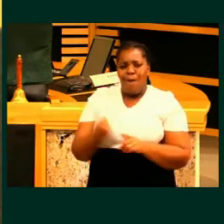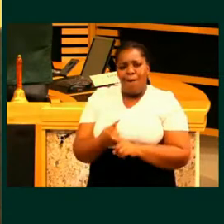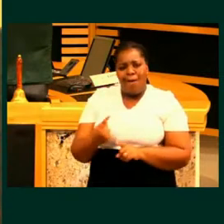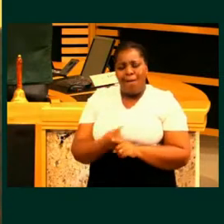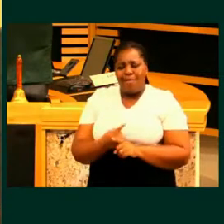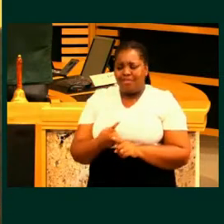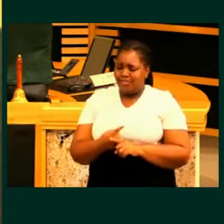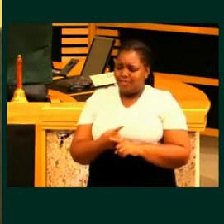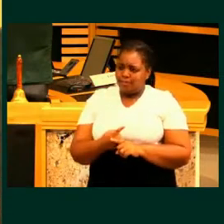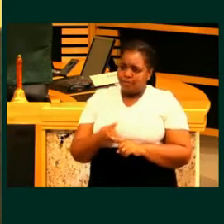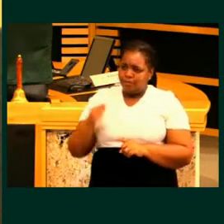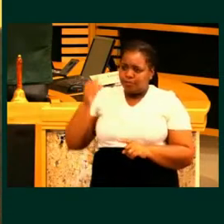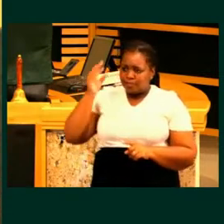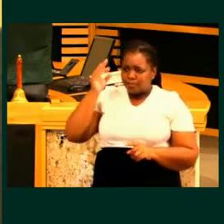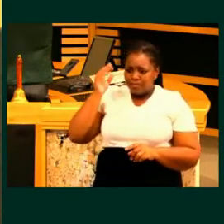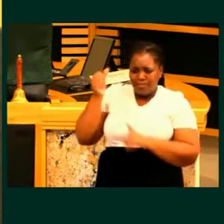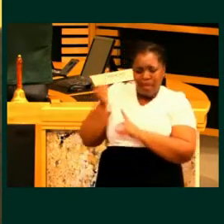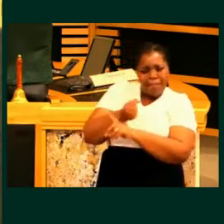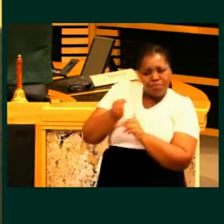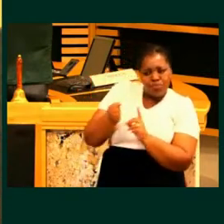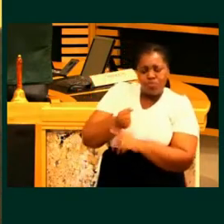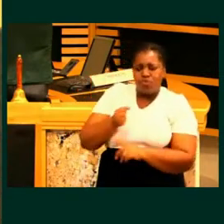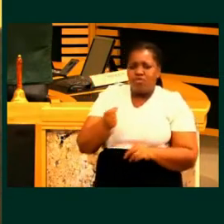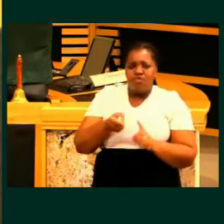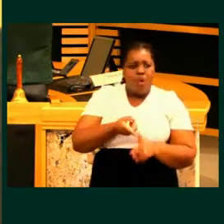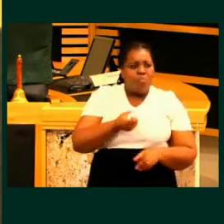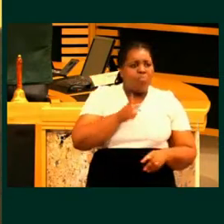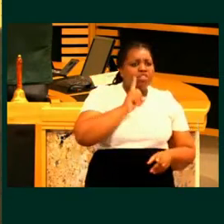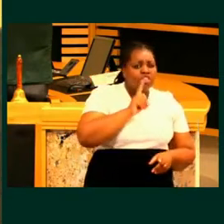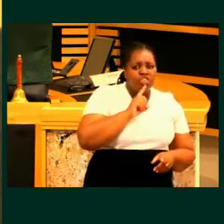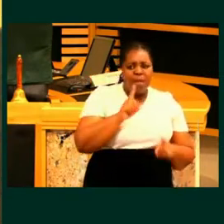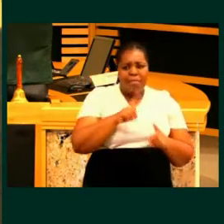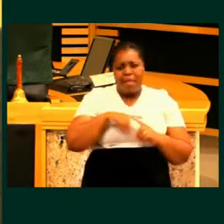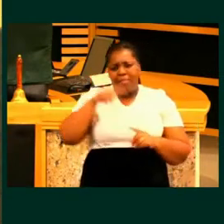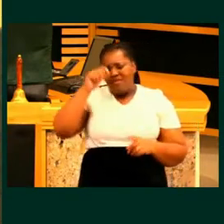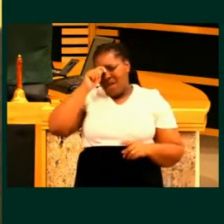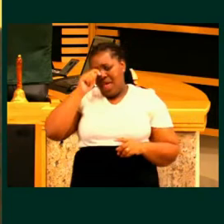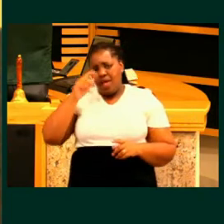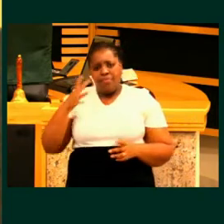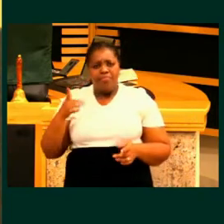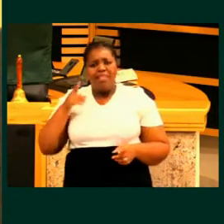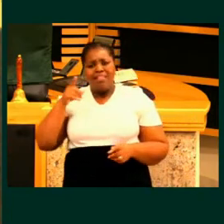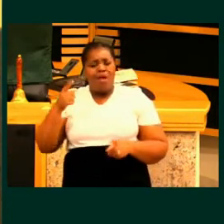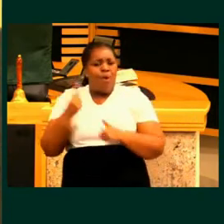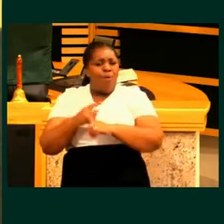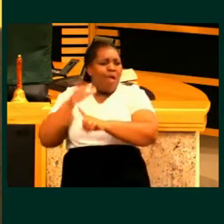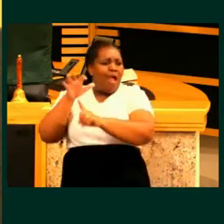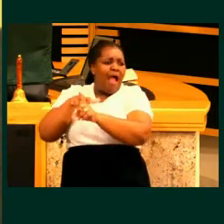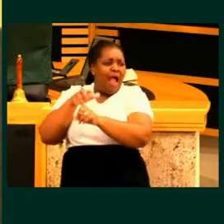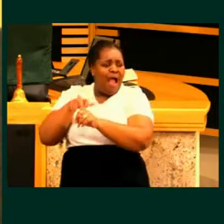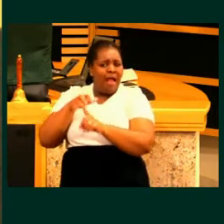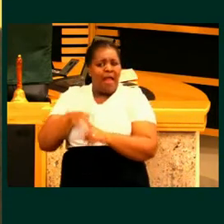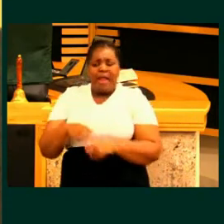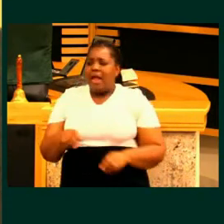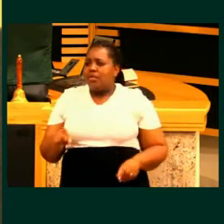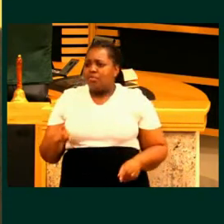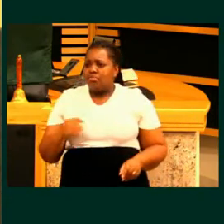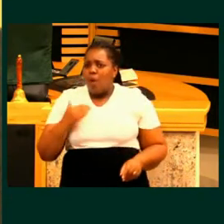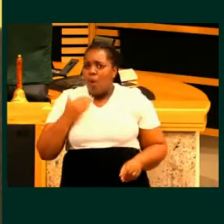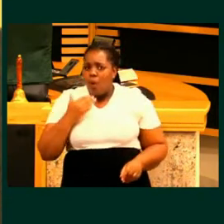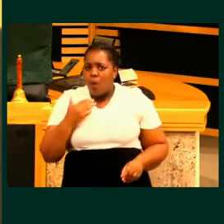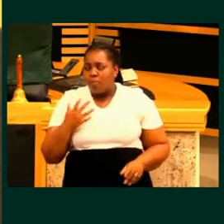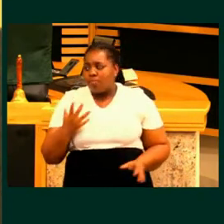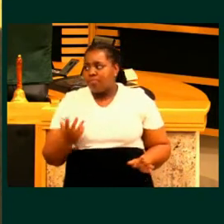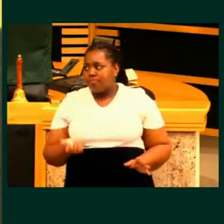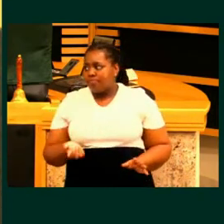pestering by Educators and boys in addition they are harassed by possibility or